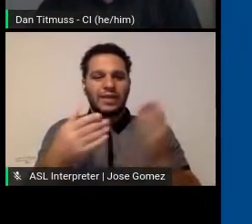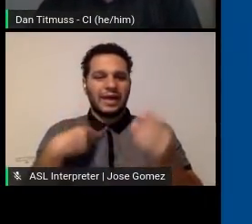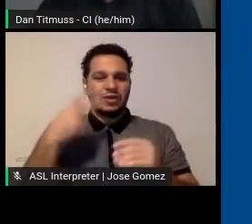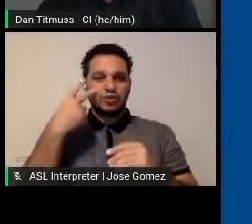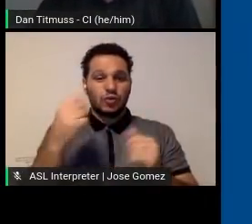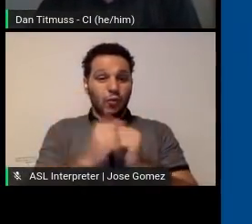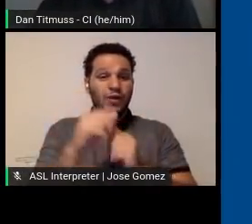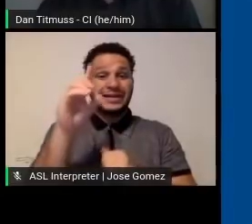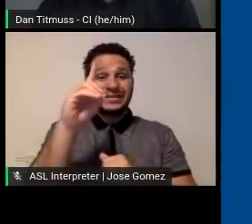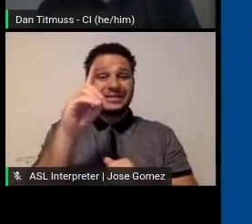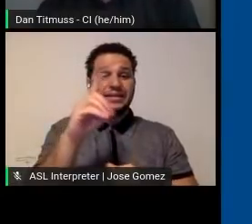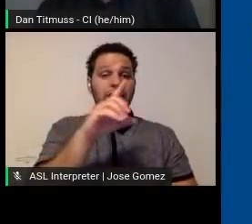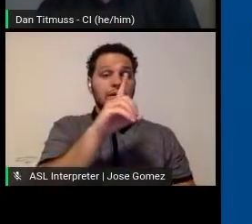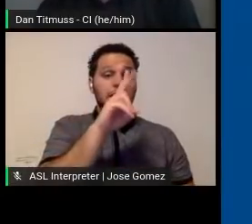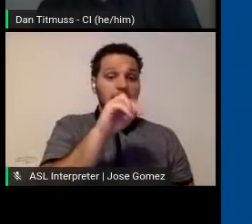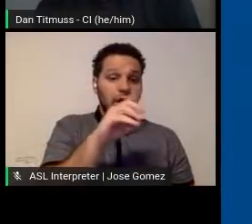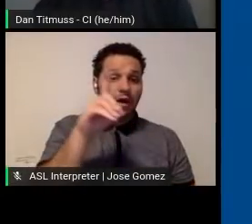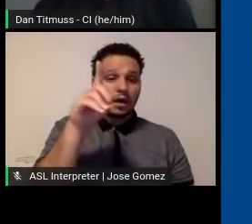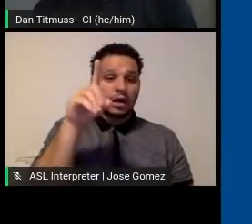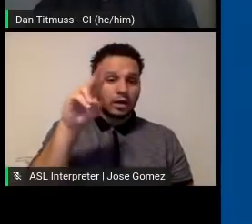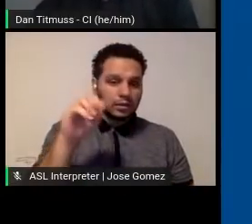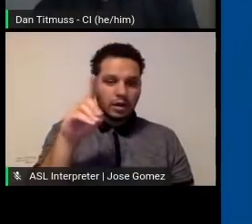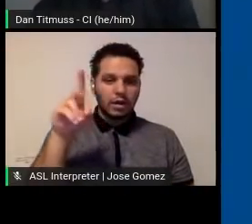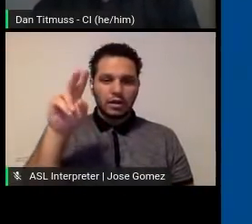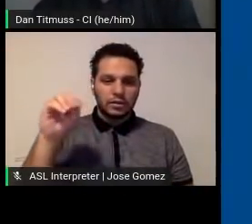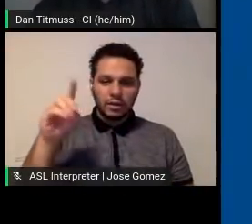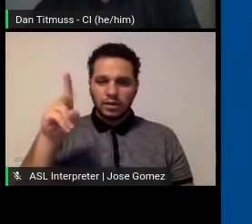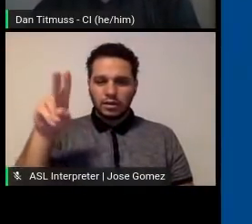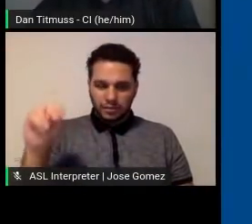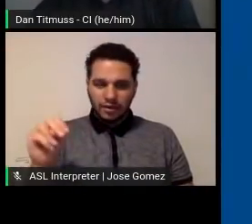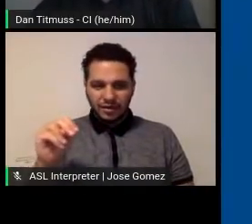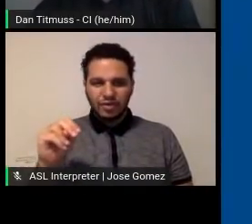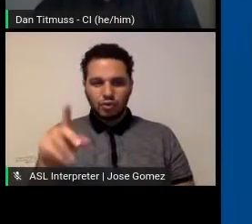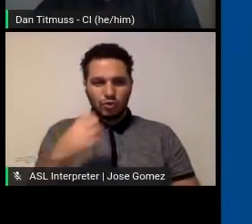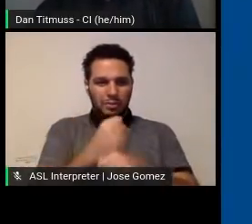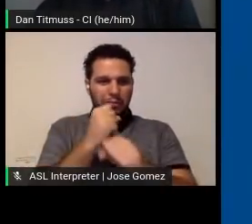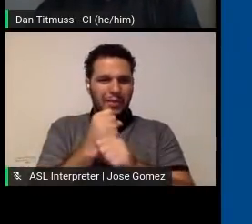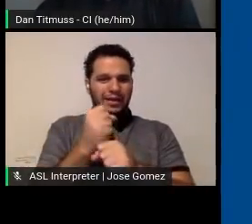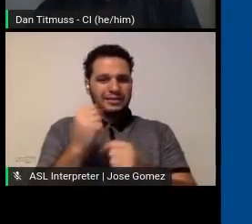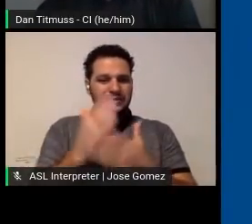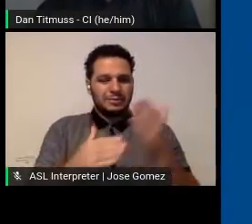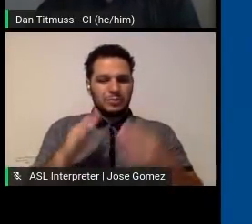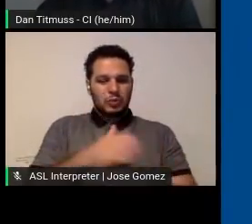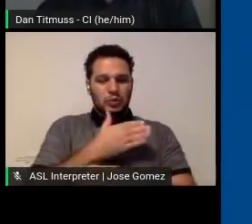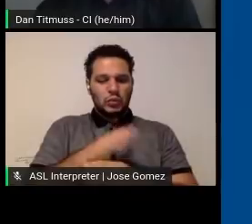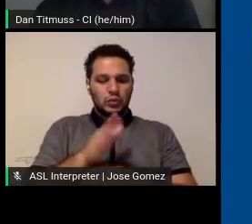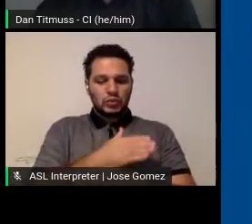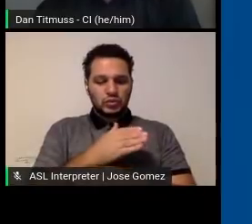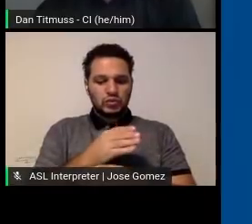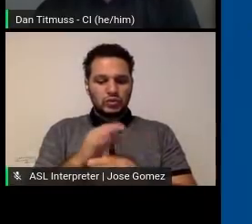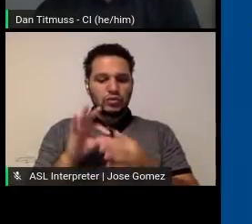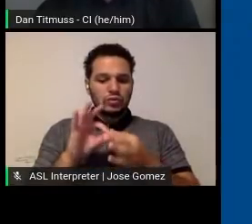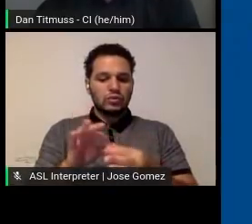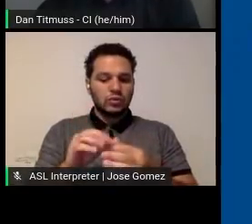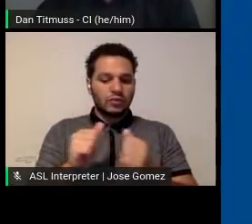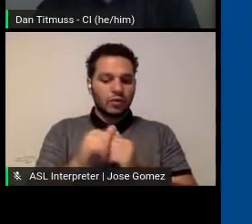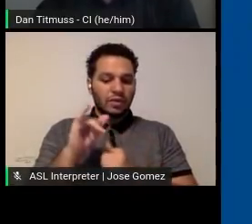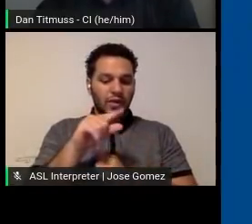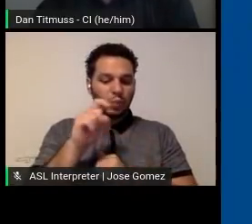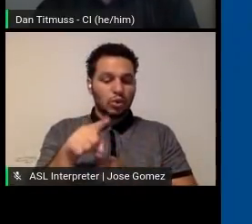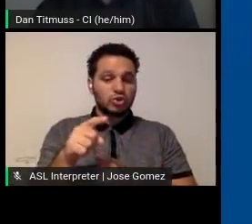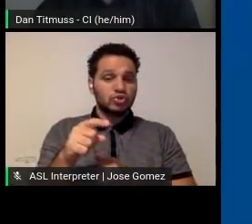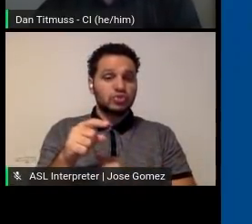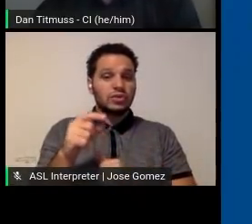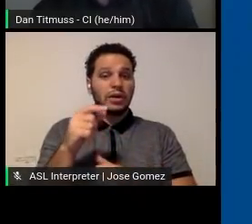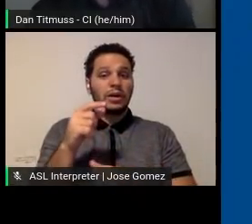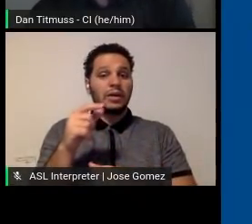out. Classical music, dun, dun, dun, dun. So we can create a piece of music to answer that implicit question of what is the piece of music